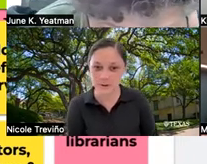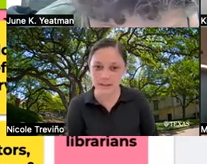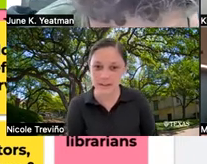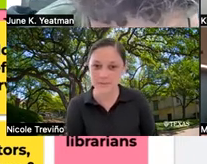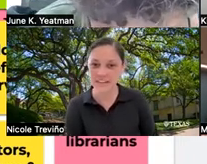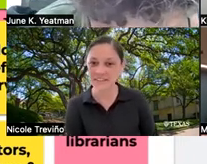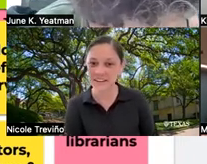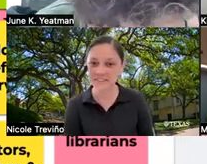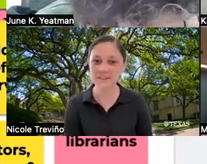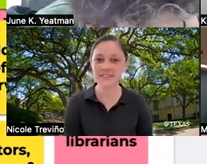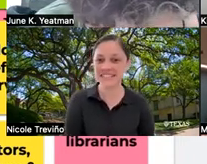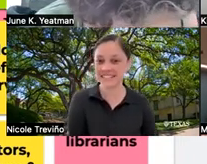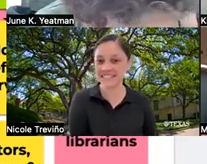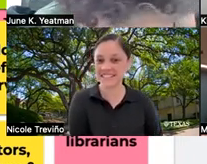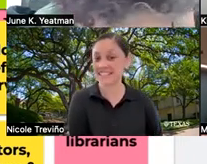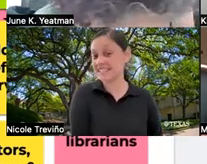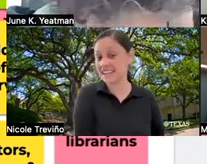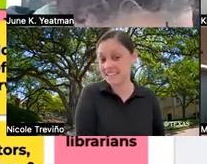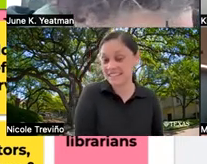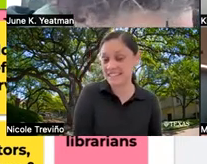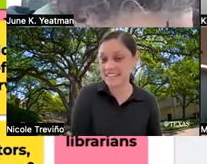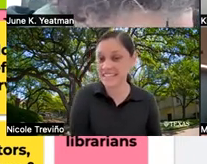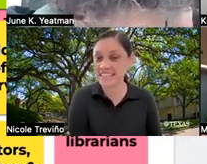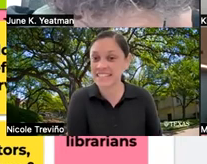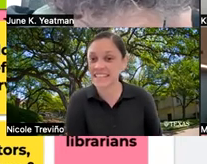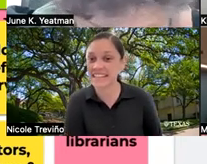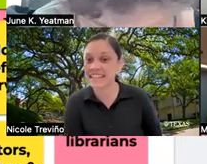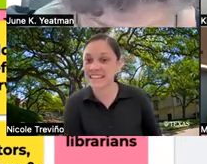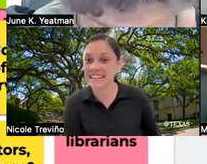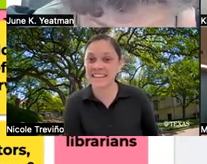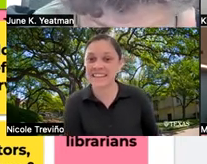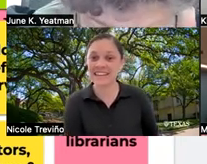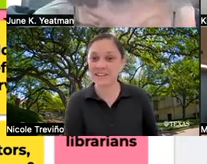Start programs, child care services, ECI and 619,